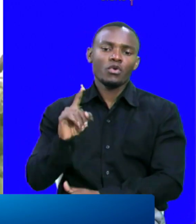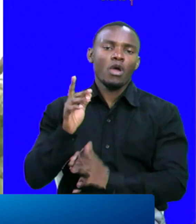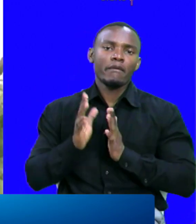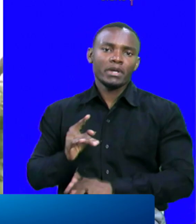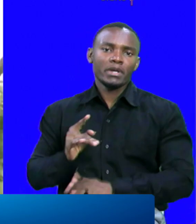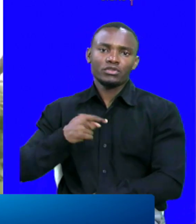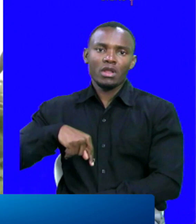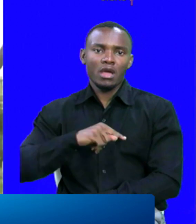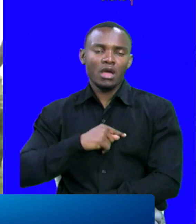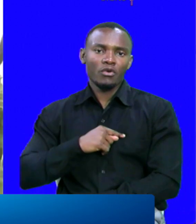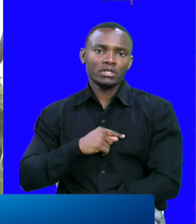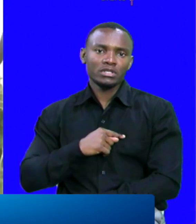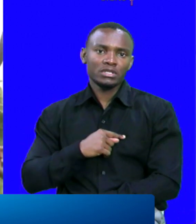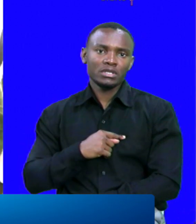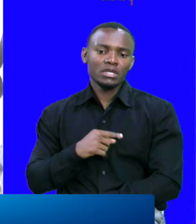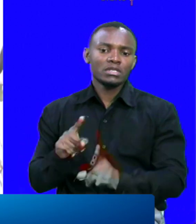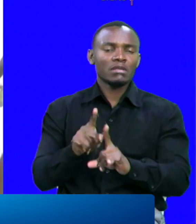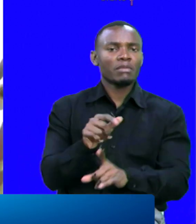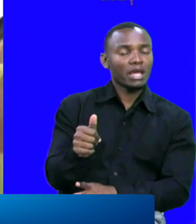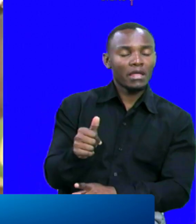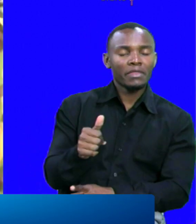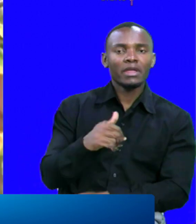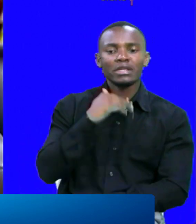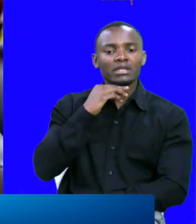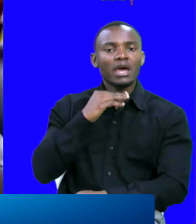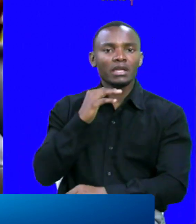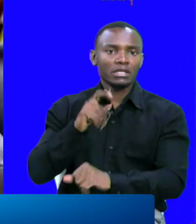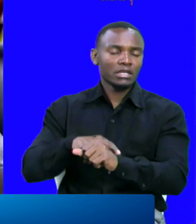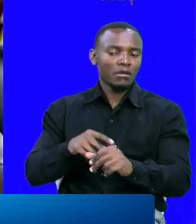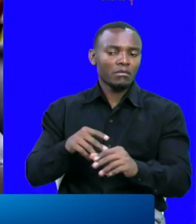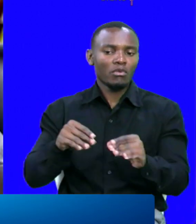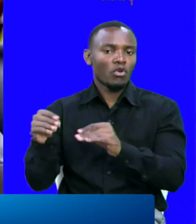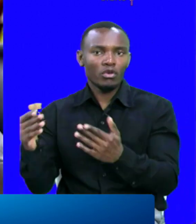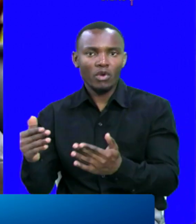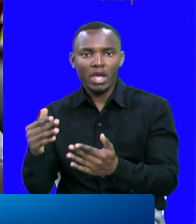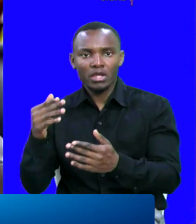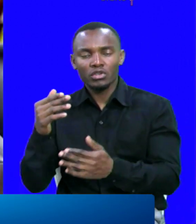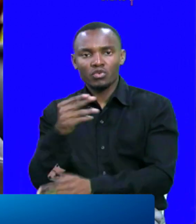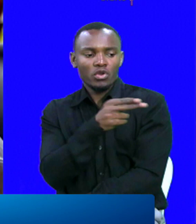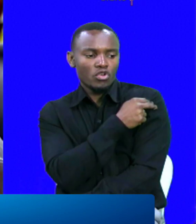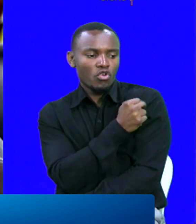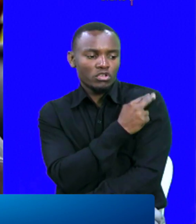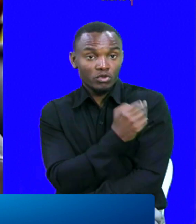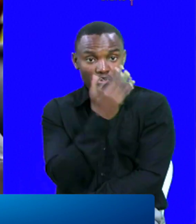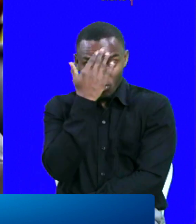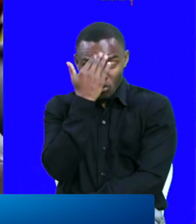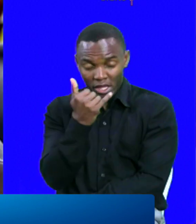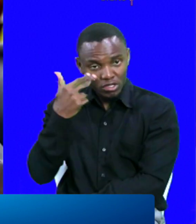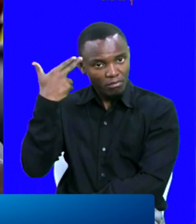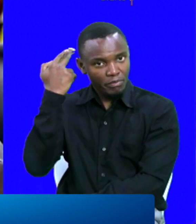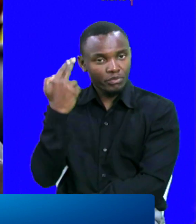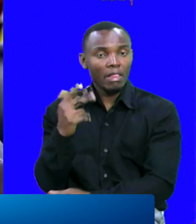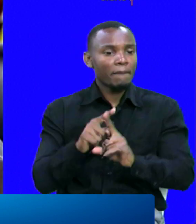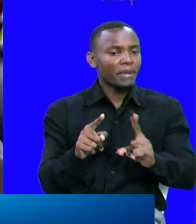The public was attacked by over 60 armed terrorists in different